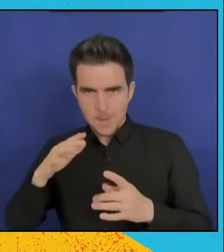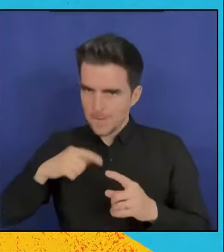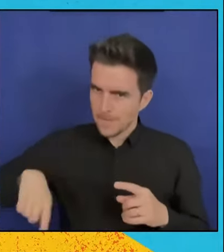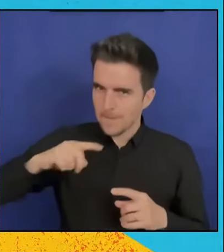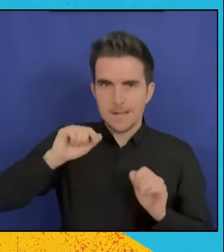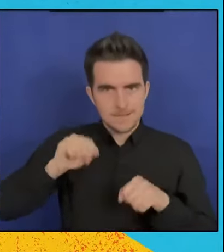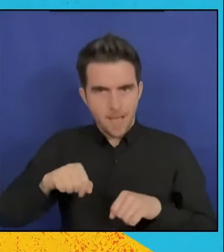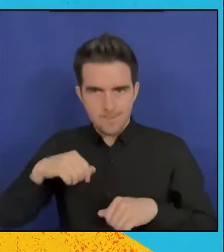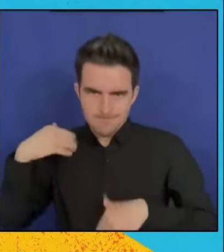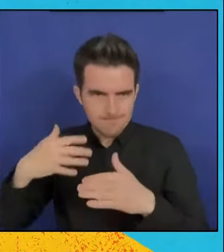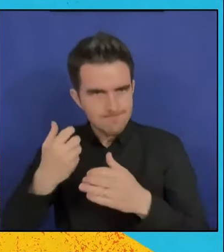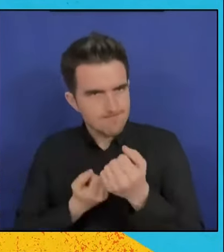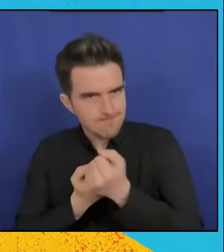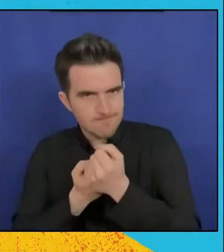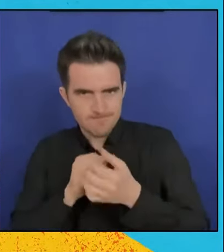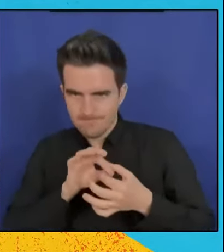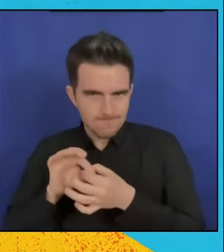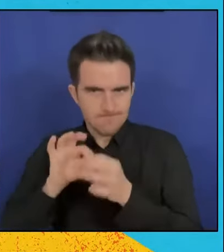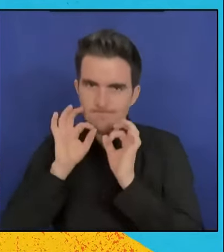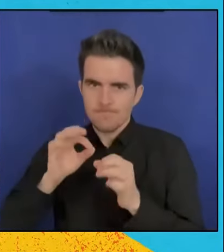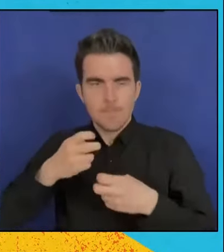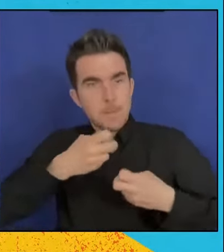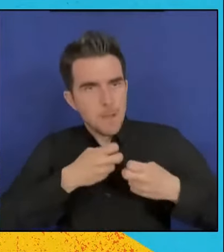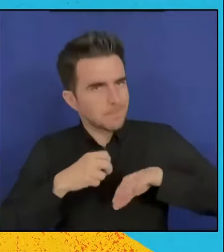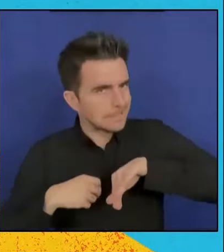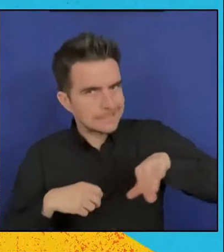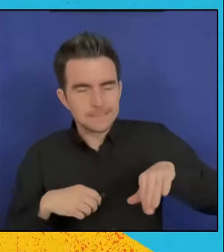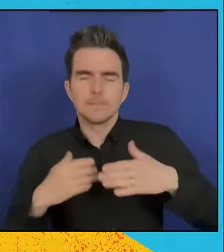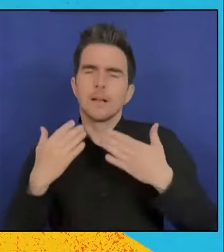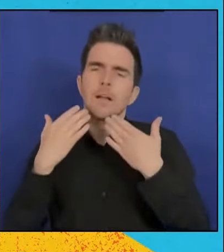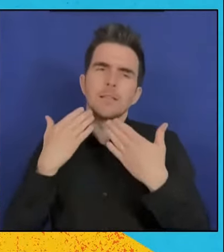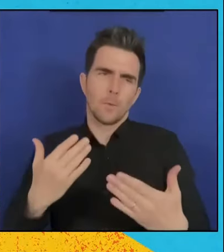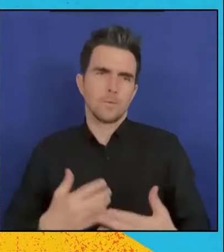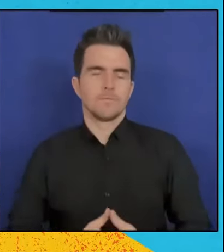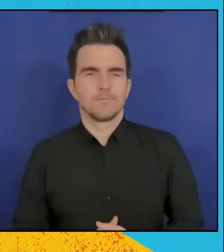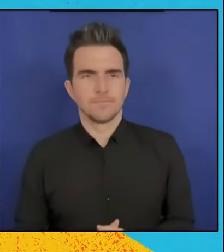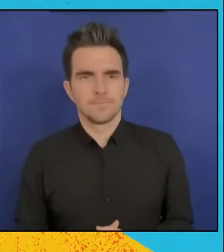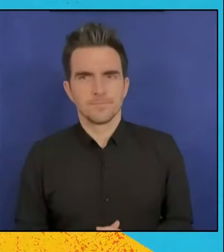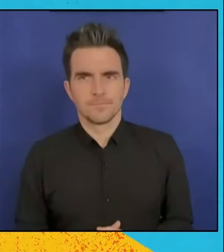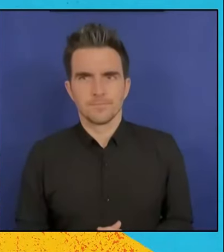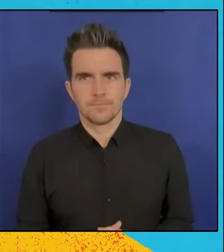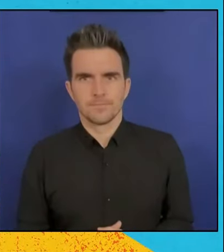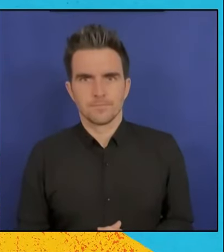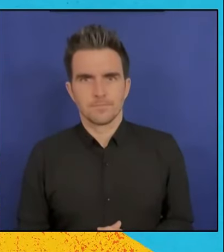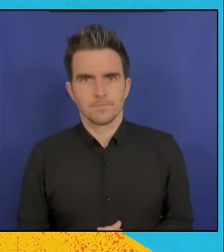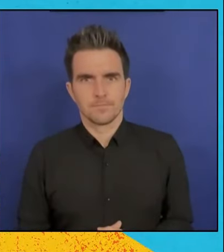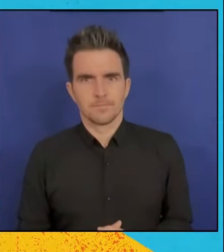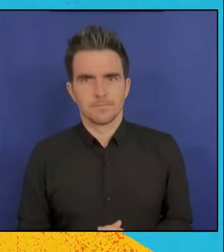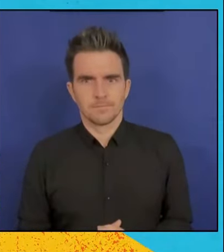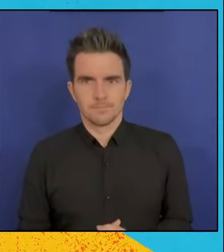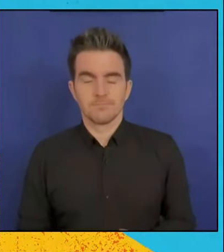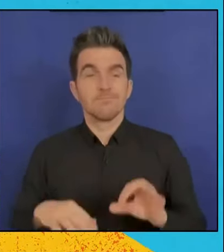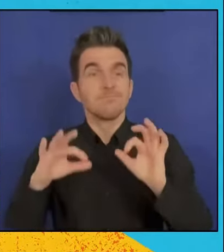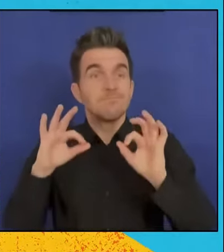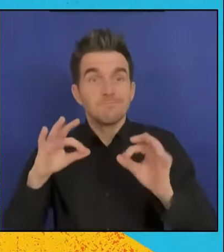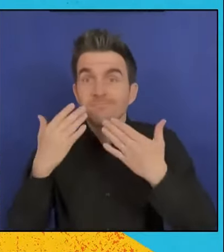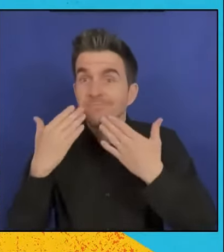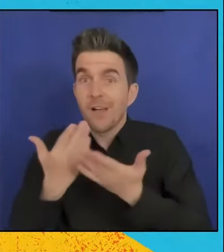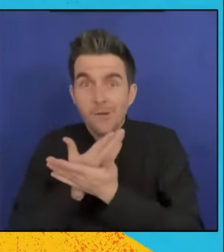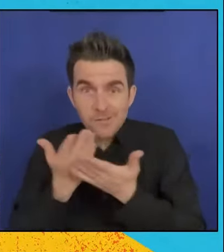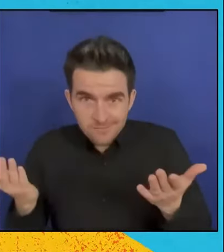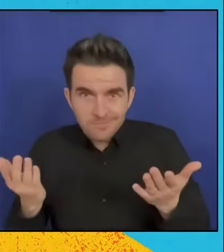Thank you all. And finally, I want to come back to our topic today, planet and the people. Sustainability in the climate is really